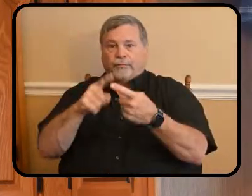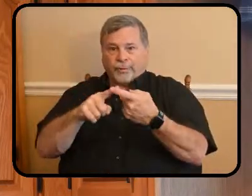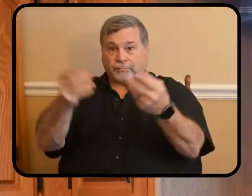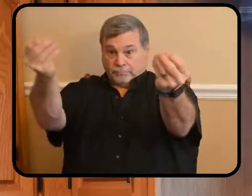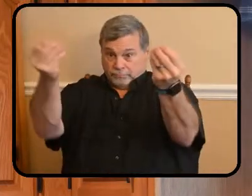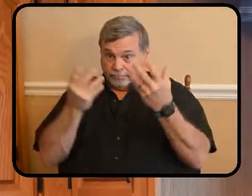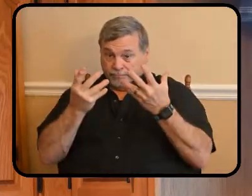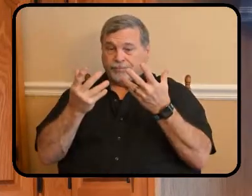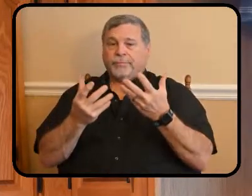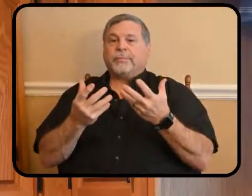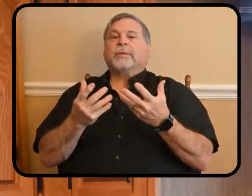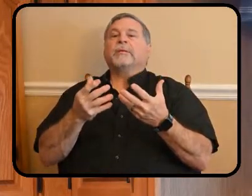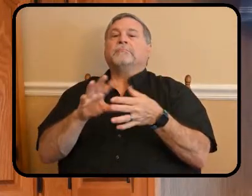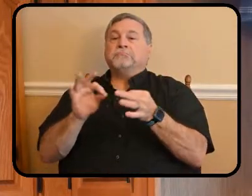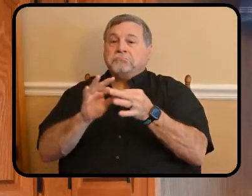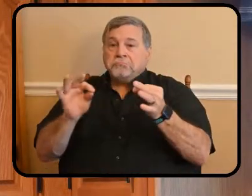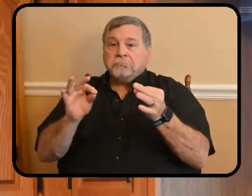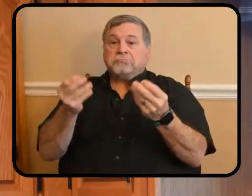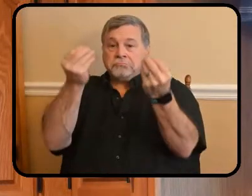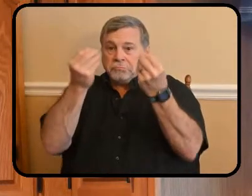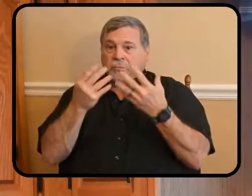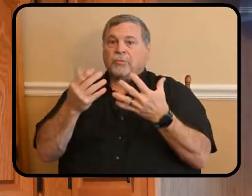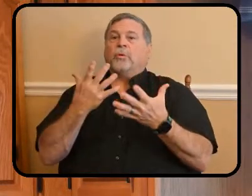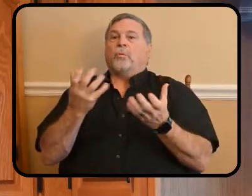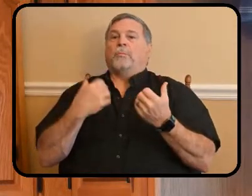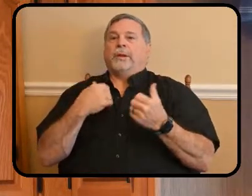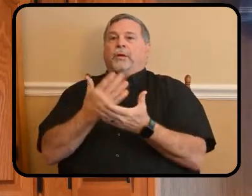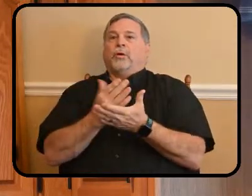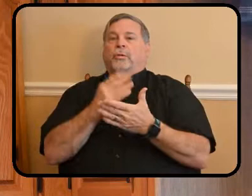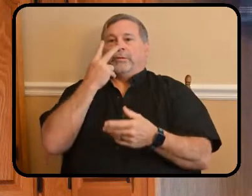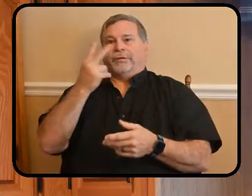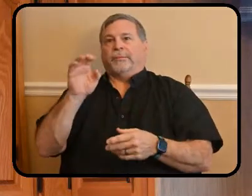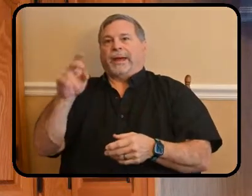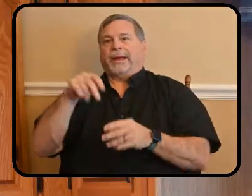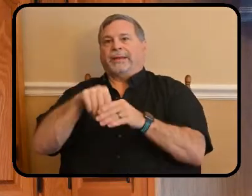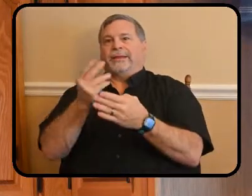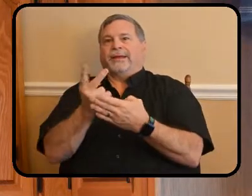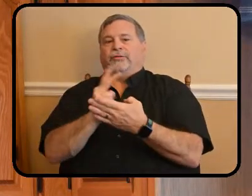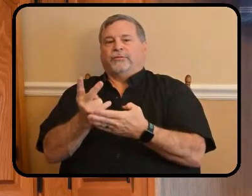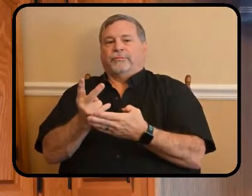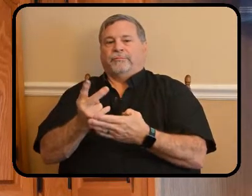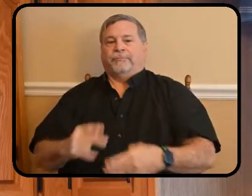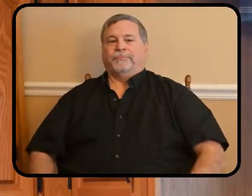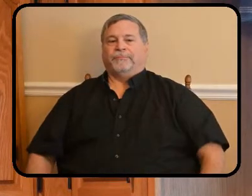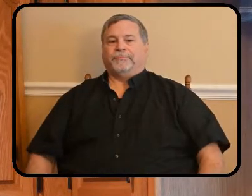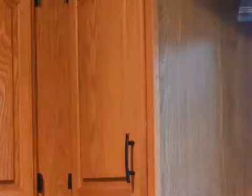me comments. Let me know what you'd like to have me cook. And we'll see you back here in the kitchen.